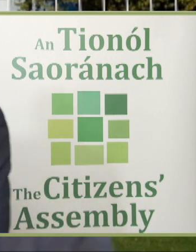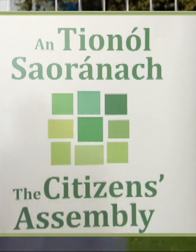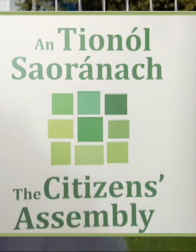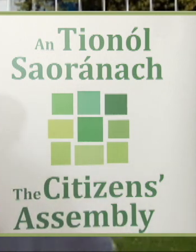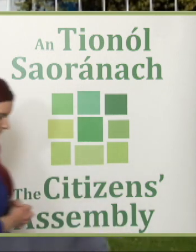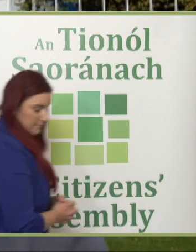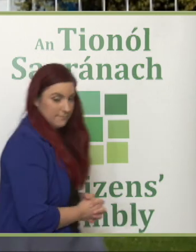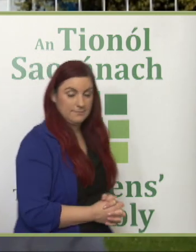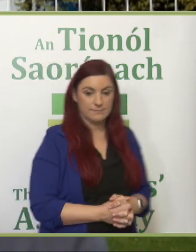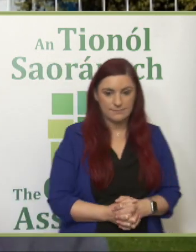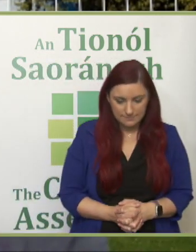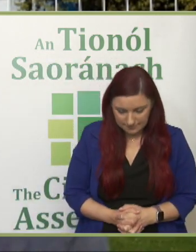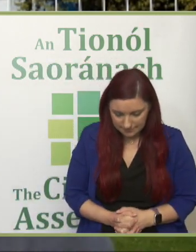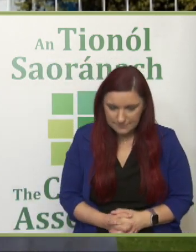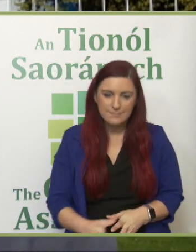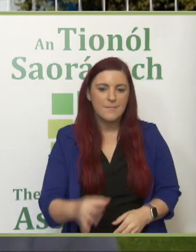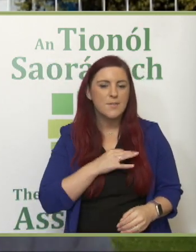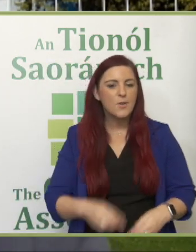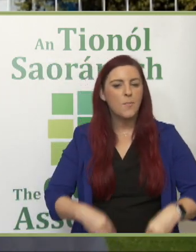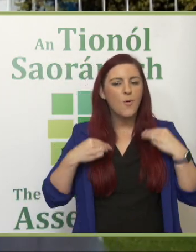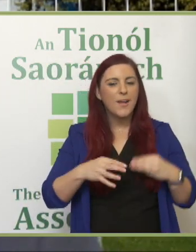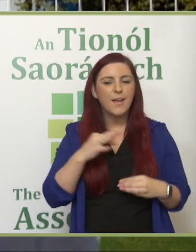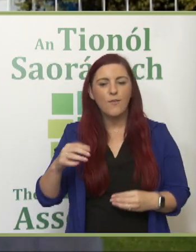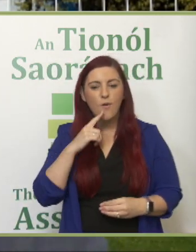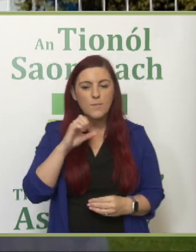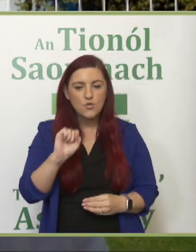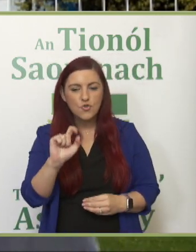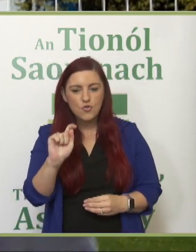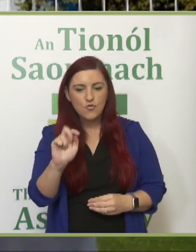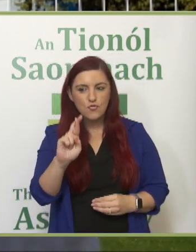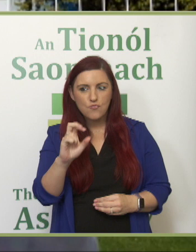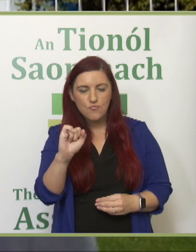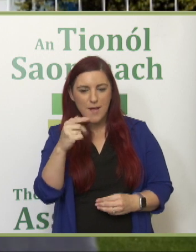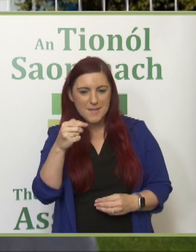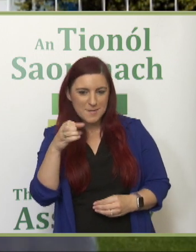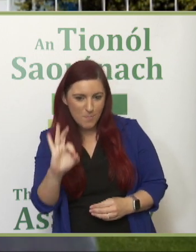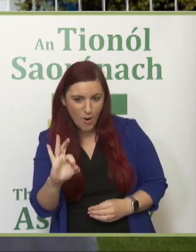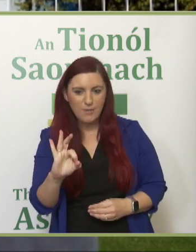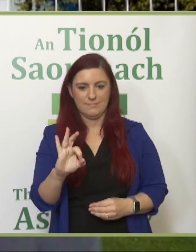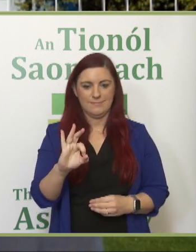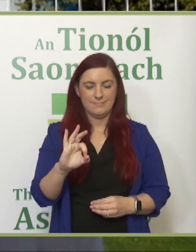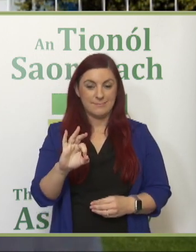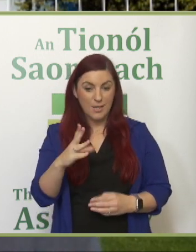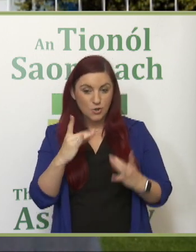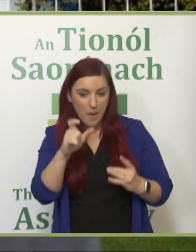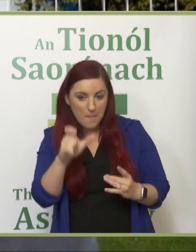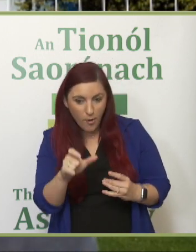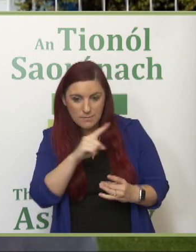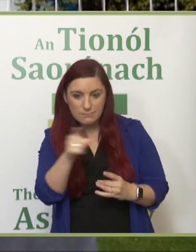Good morning, Bela Cleared from Strasbourg. Mr. Chairman, members of the